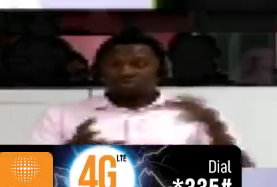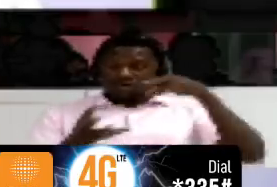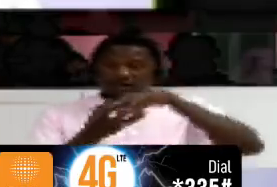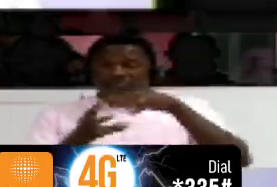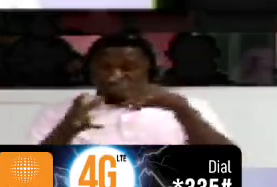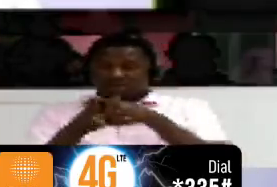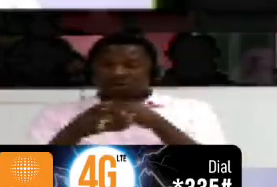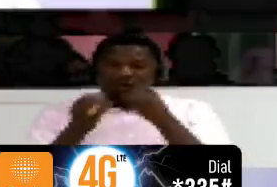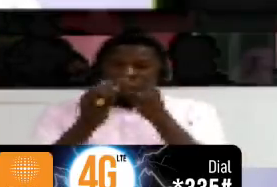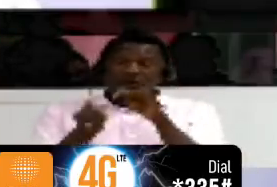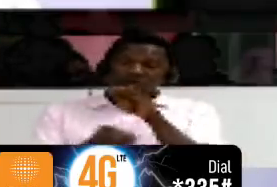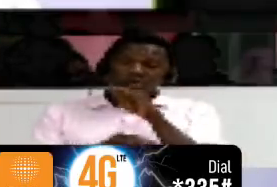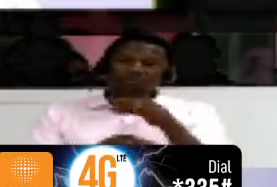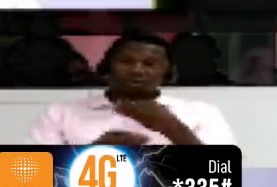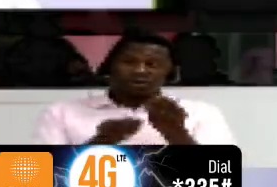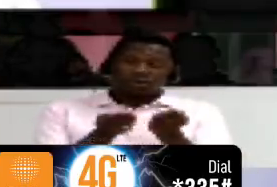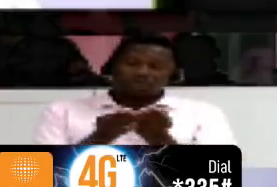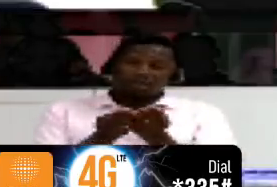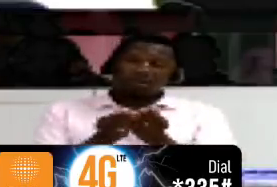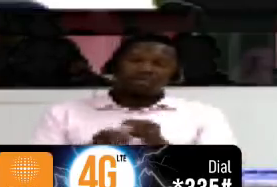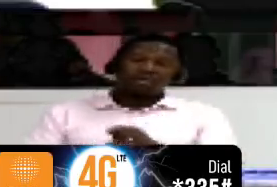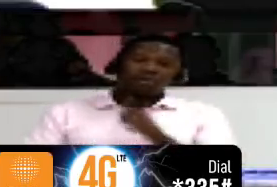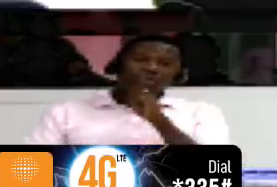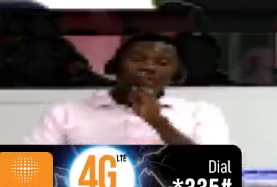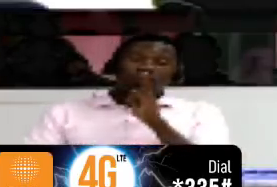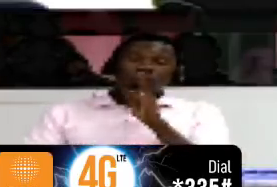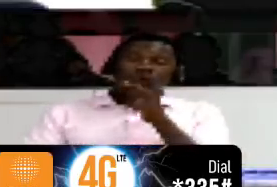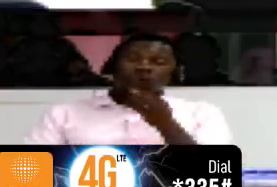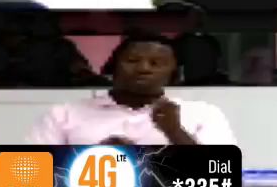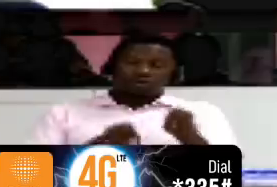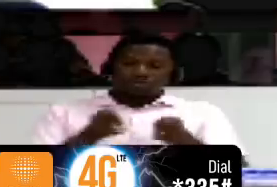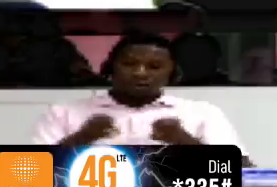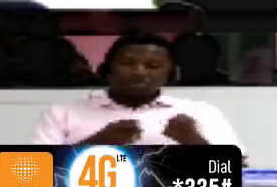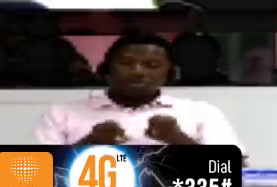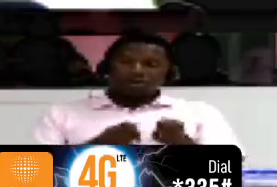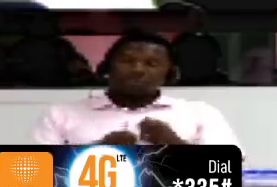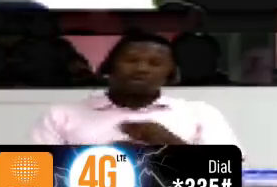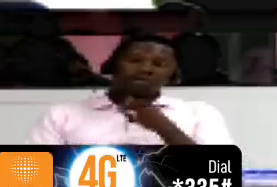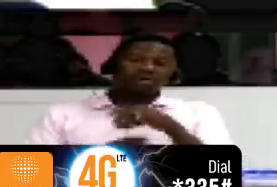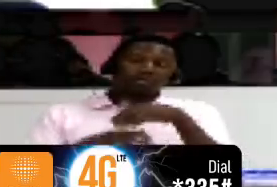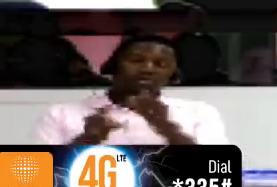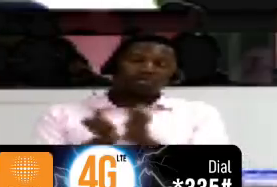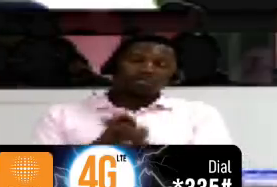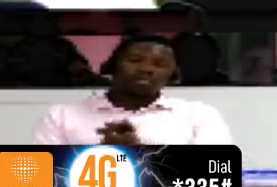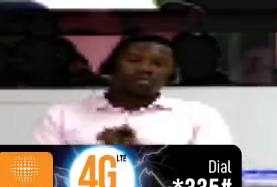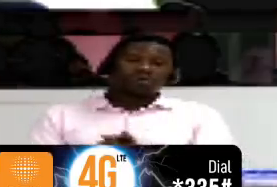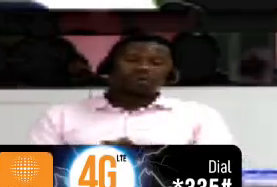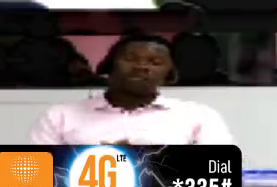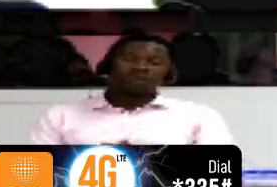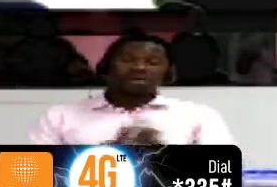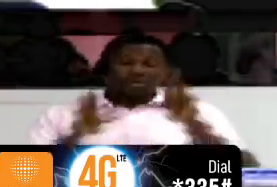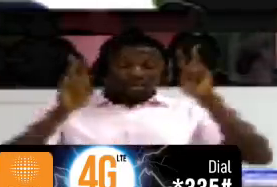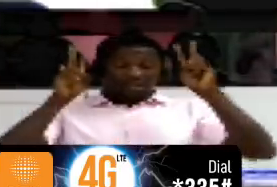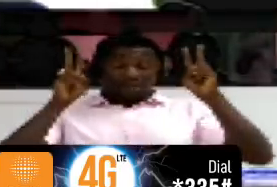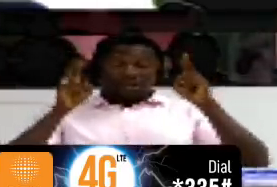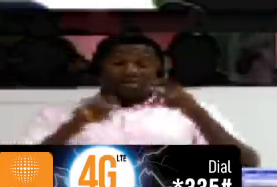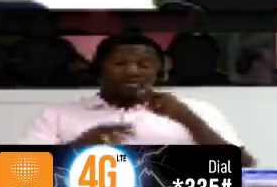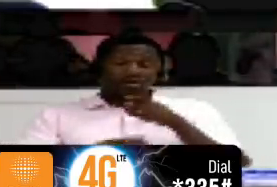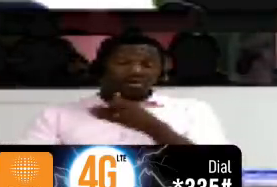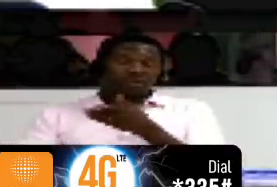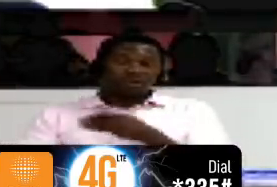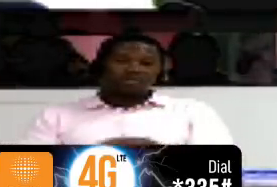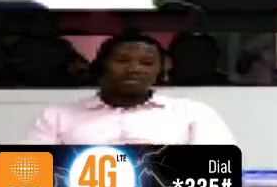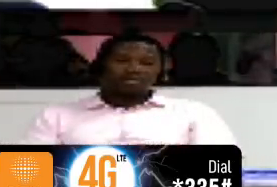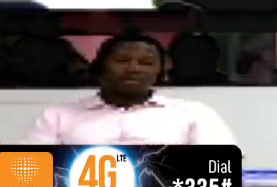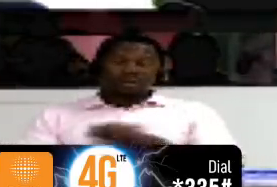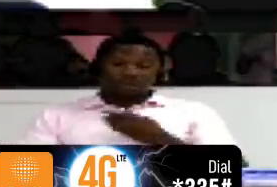students. Do you know who controlled that group? Yeah, Ajami, of course. Did he control the group